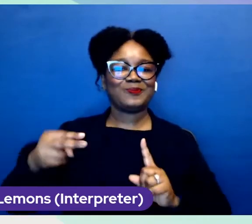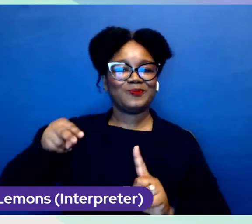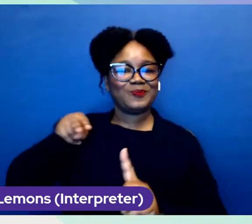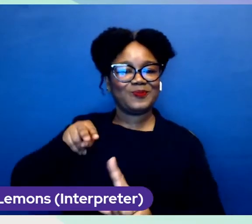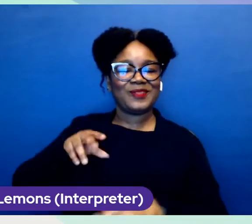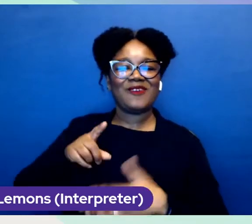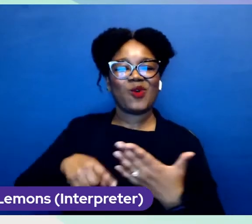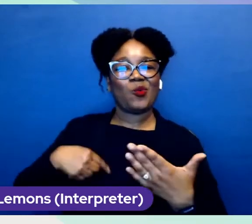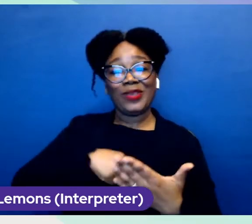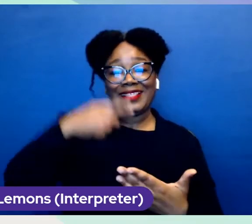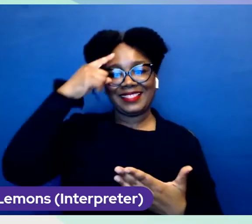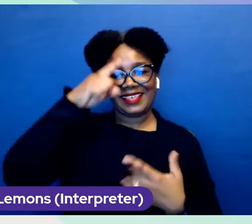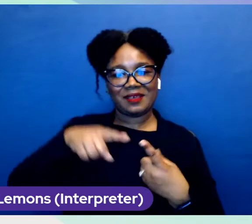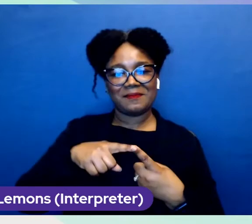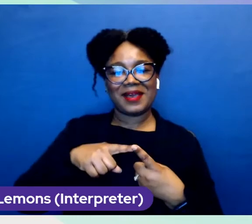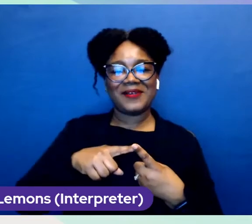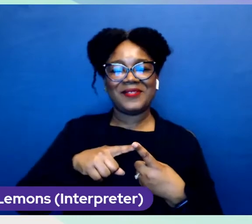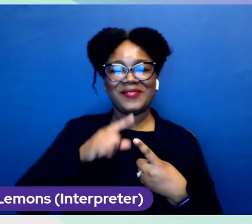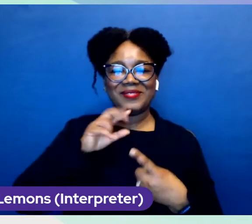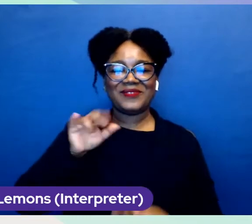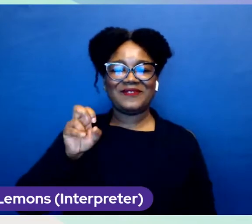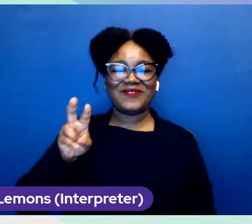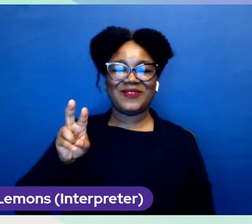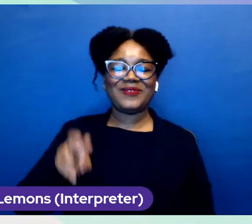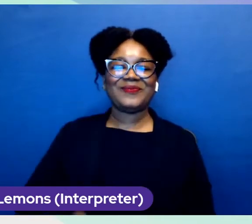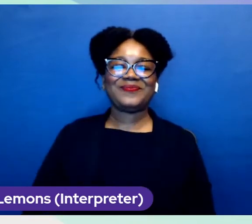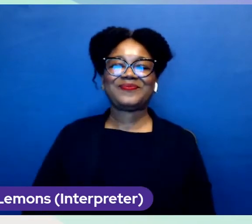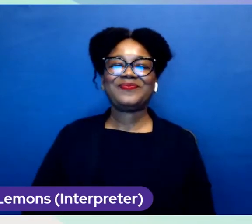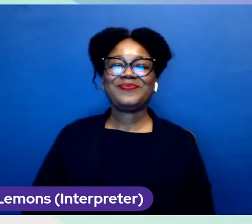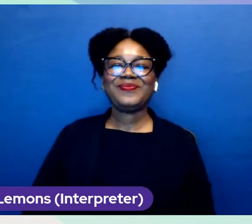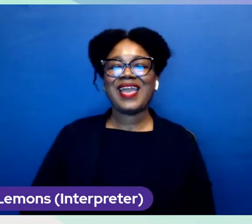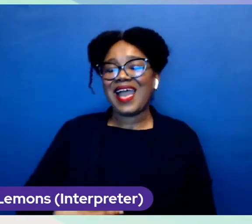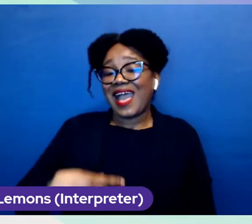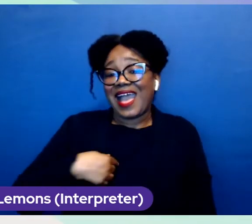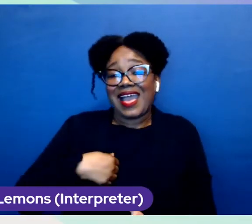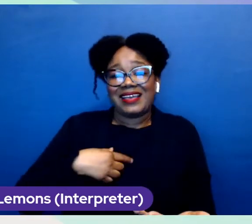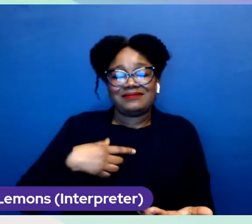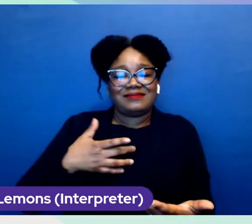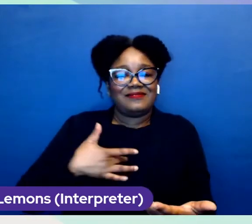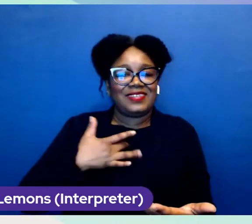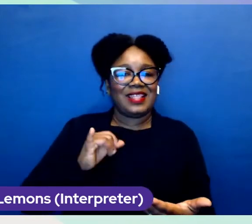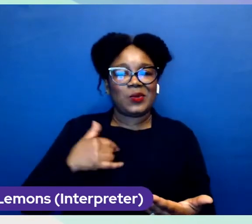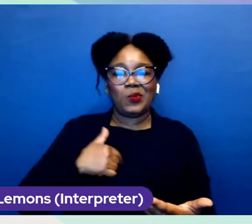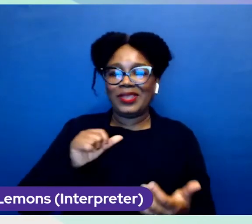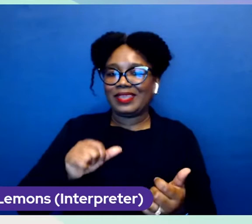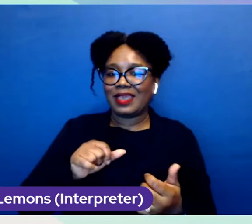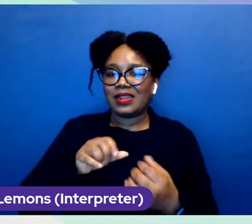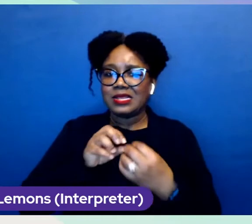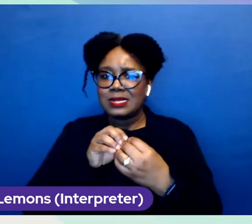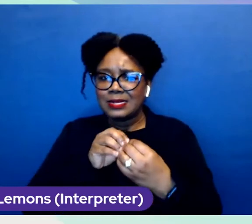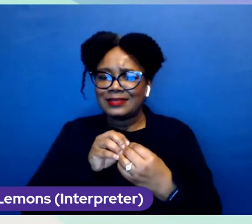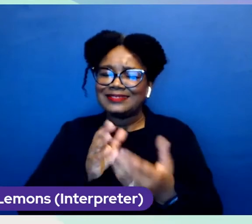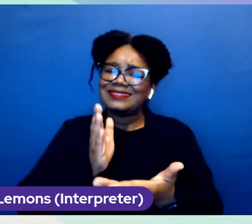say that, you know, we can stop this tussle and struggle and just be one, you know, share this